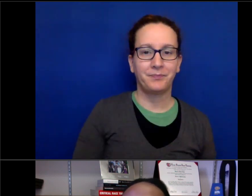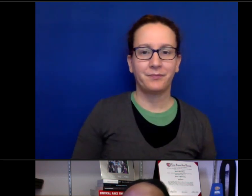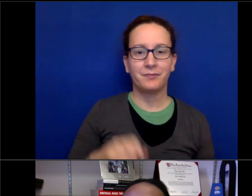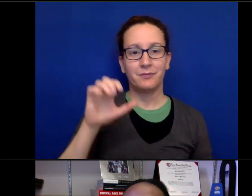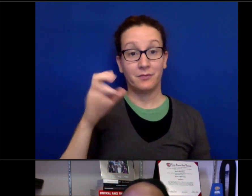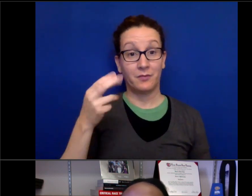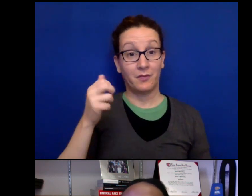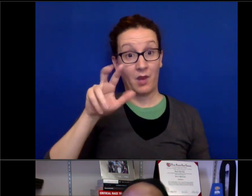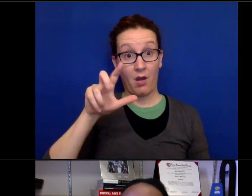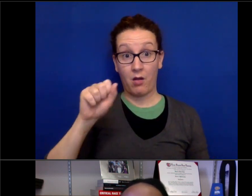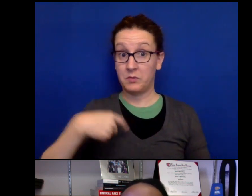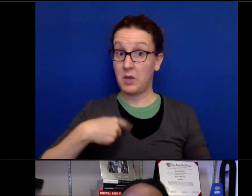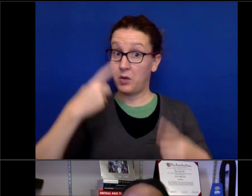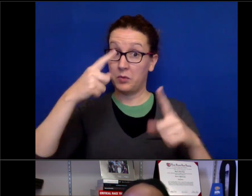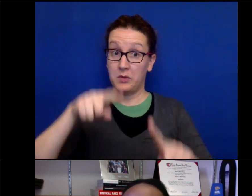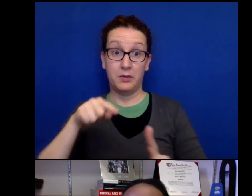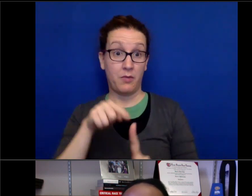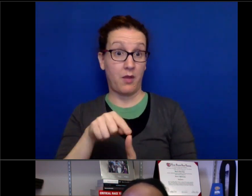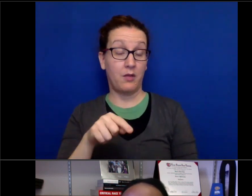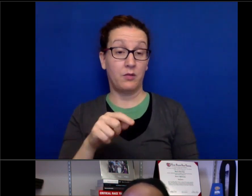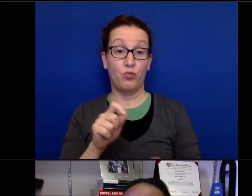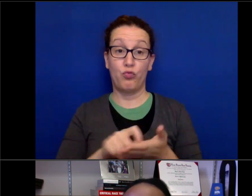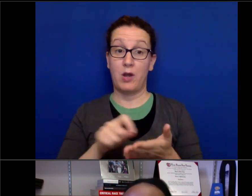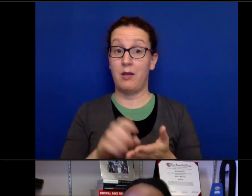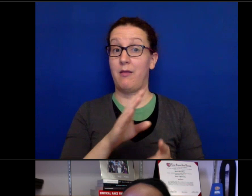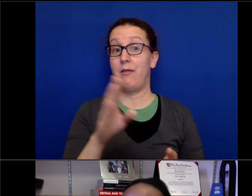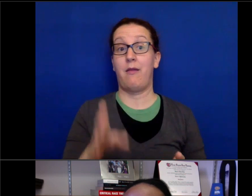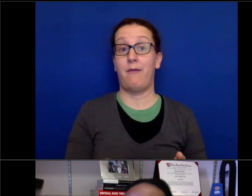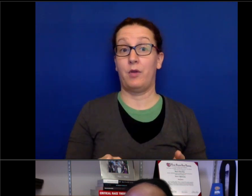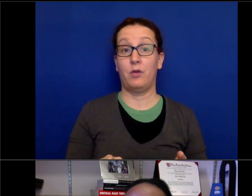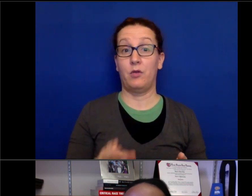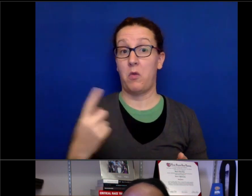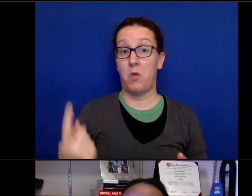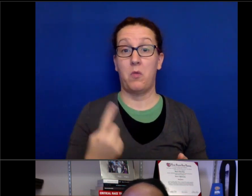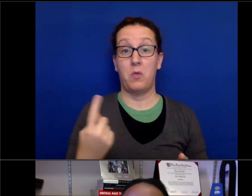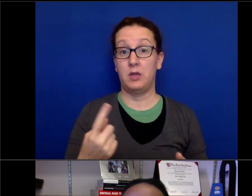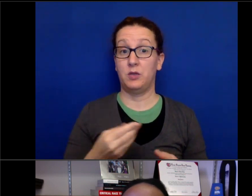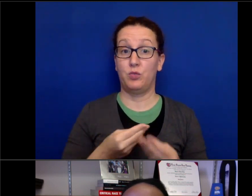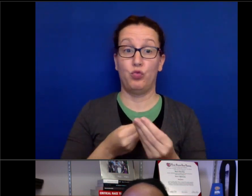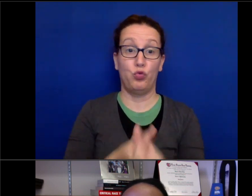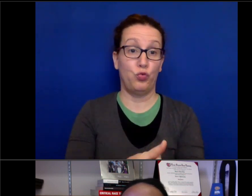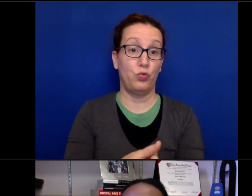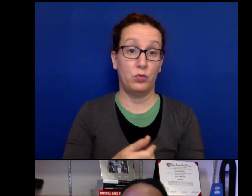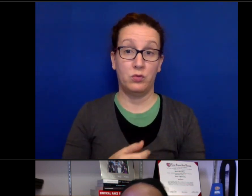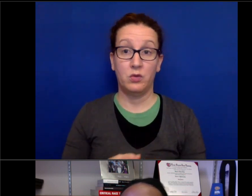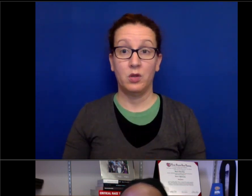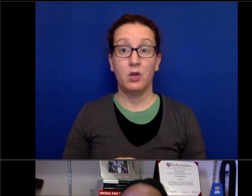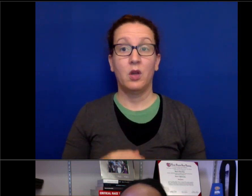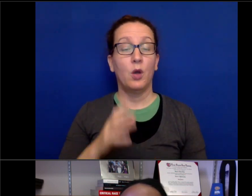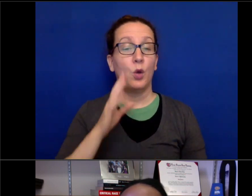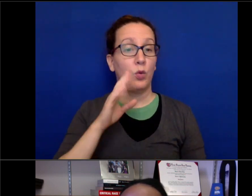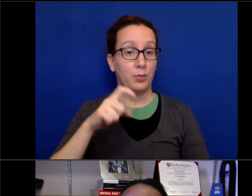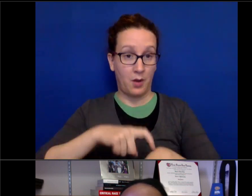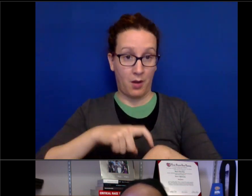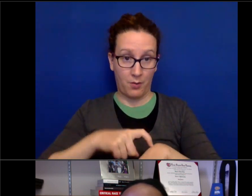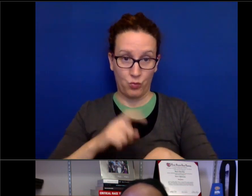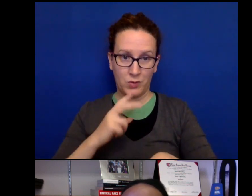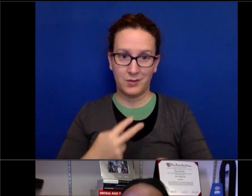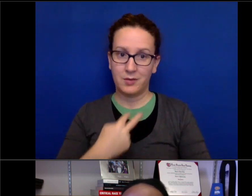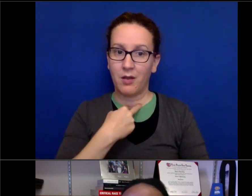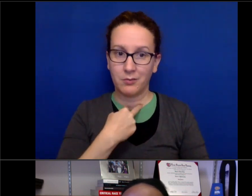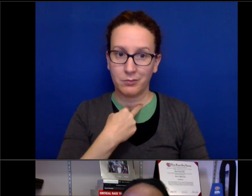And we are, your writing is never going to be always smooth sailing. There's going to be a point where we get stuck. And